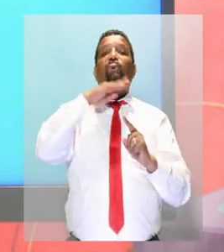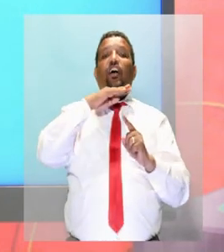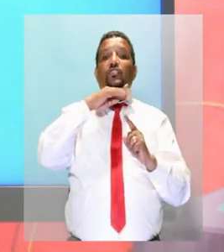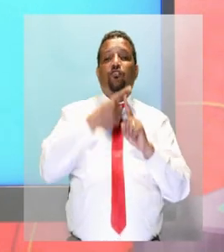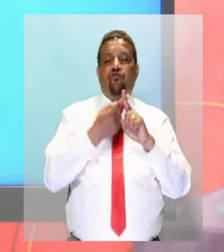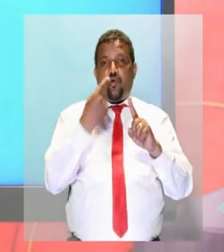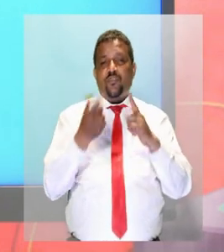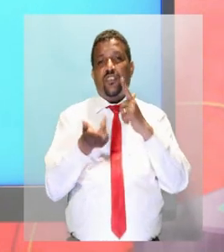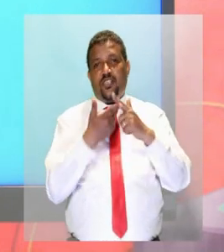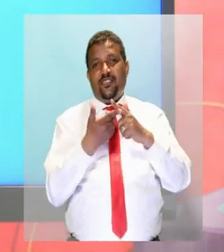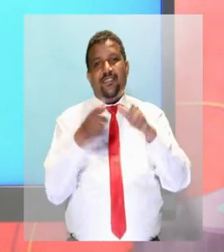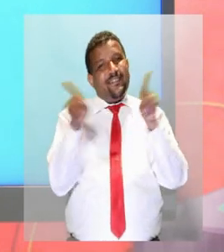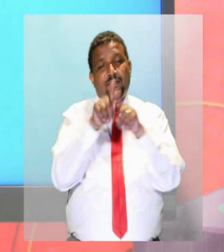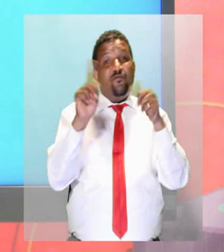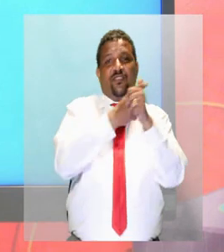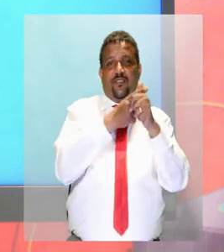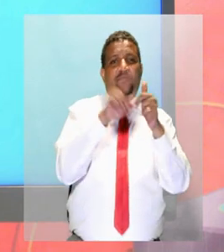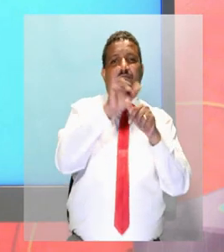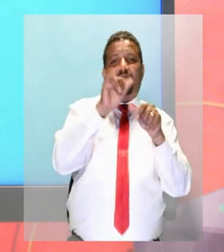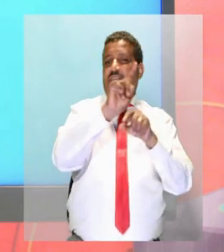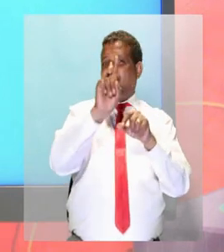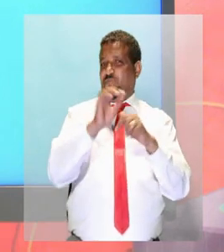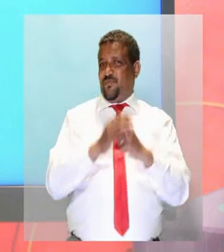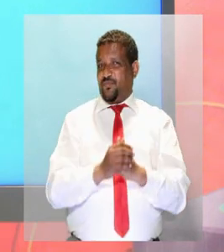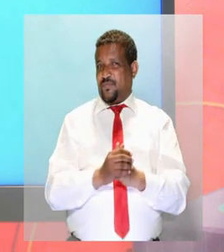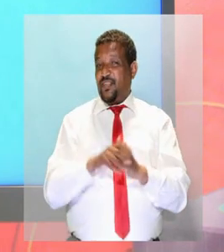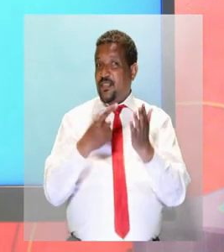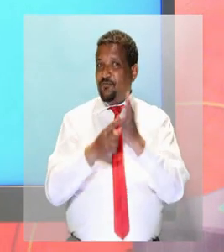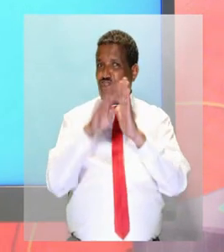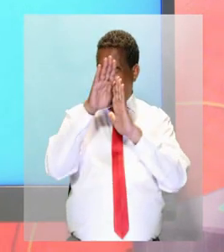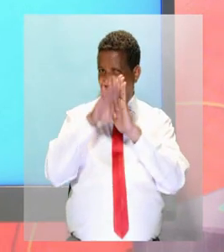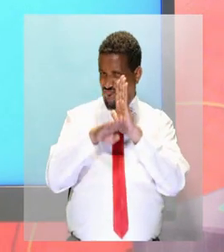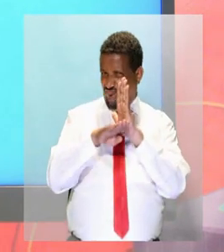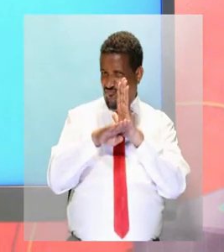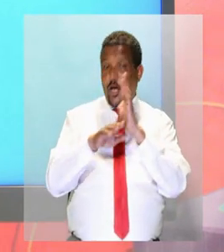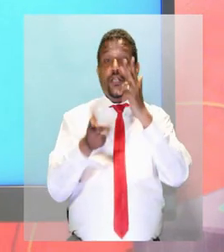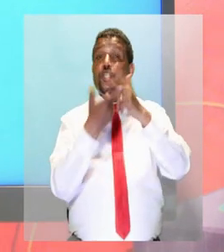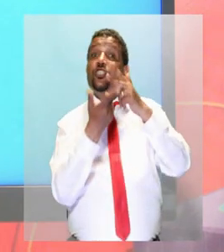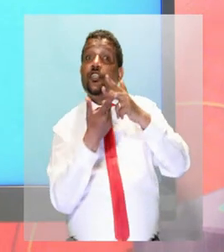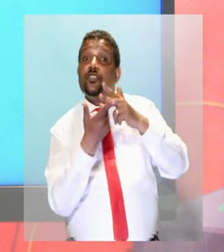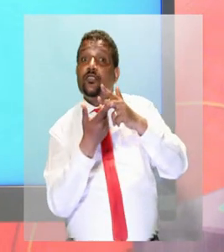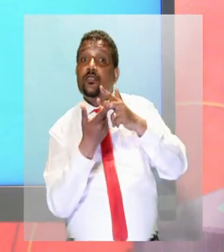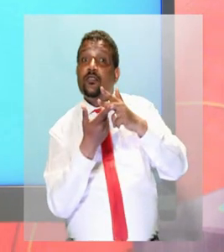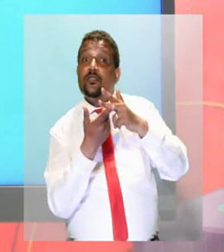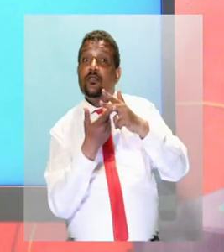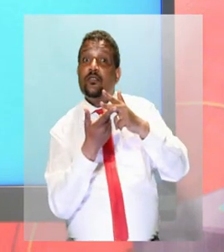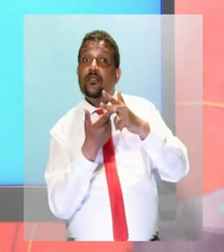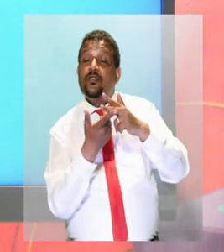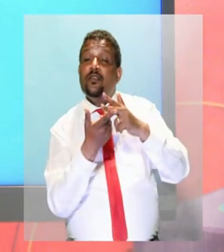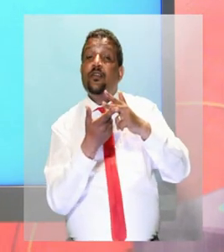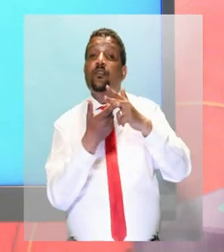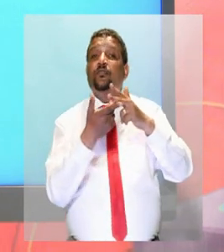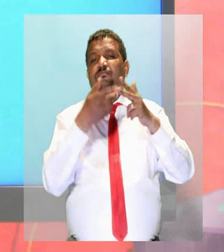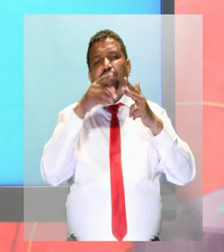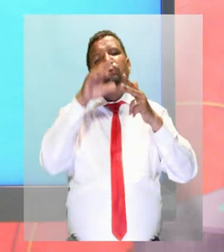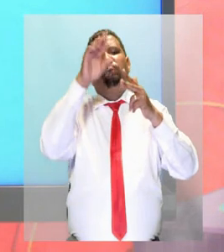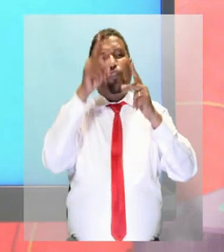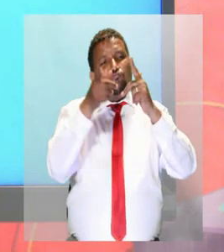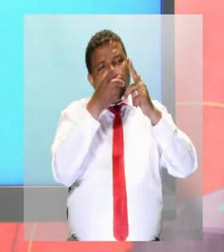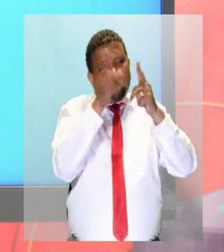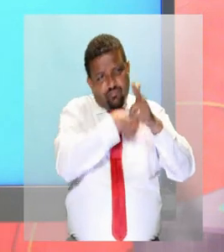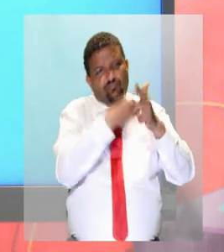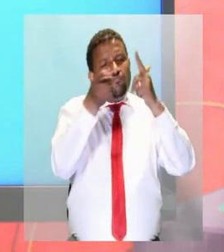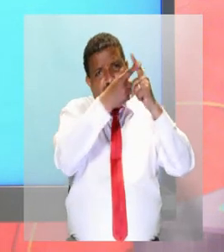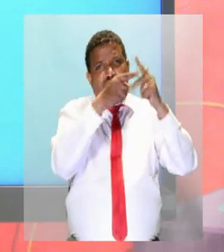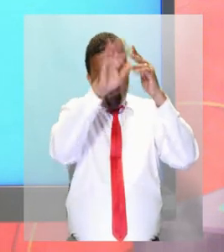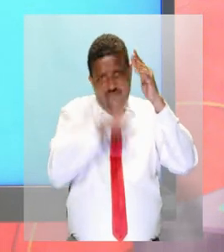from the second is not the same with the first one. It will decline. And the third is lesser than that of the first